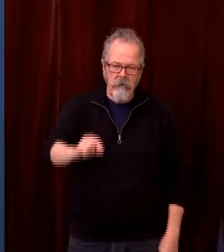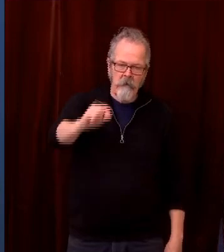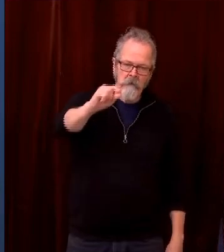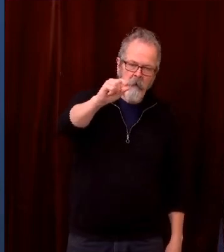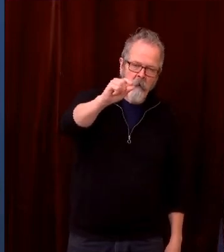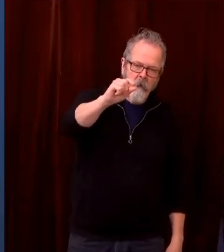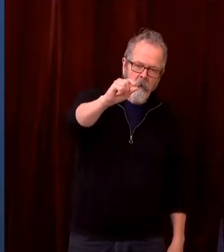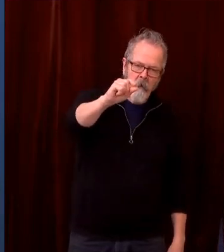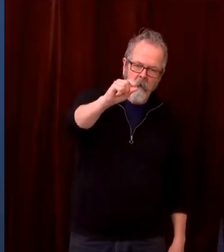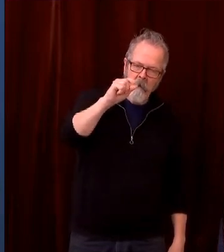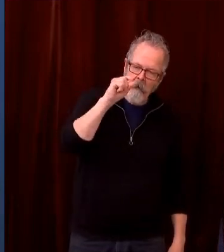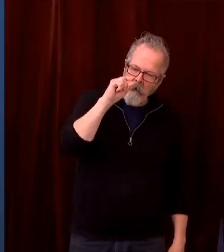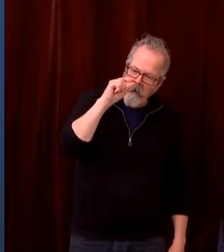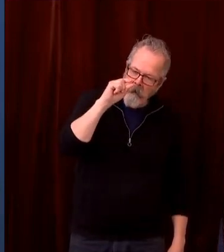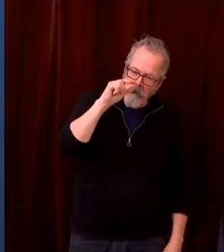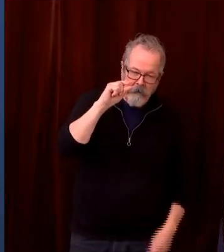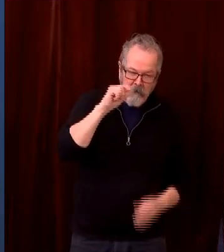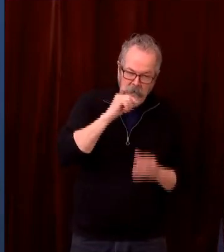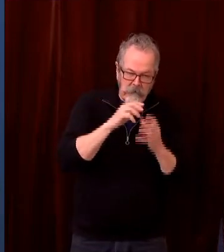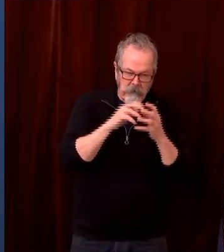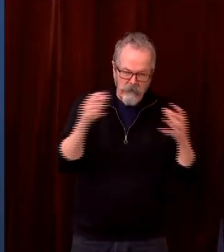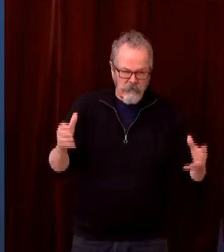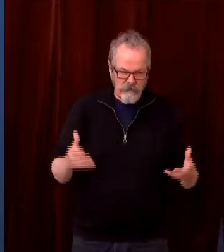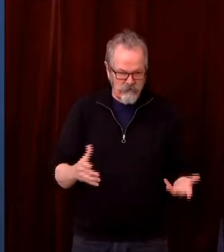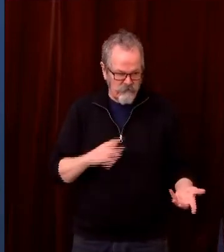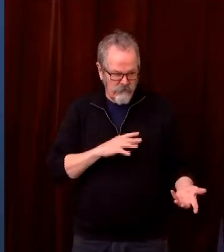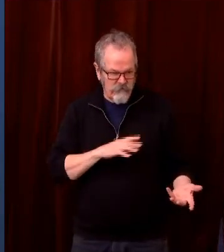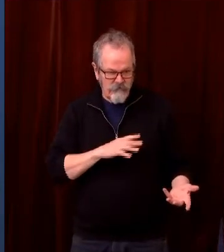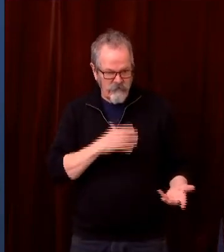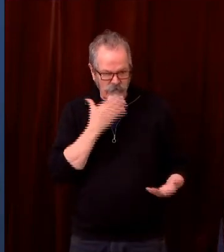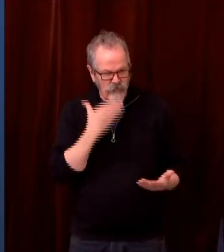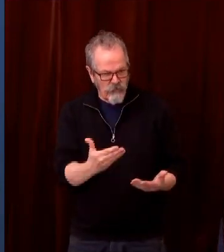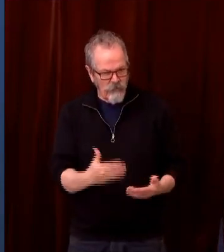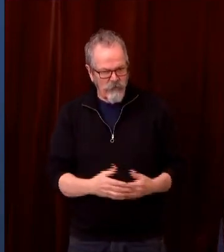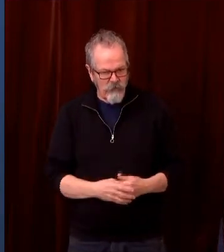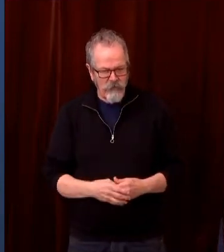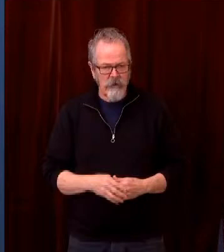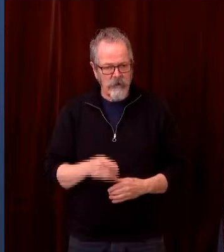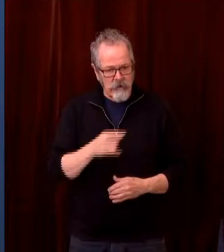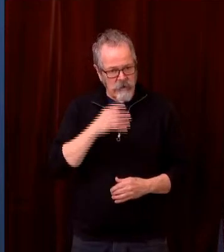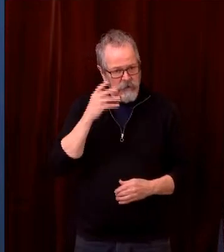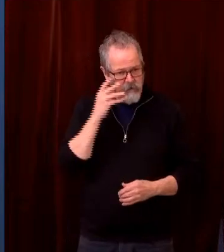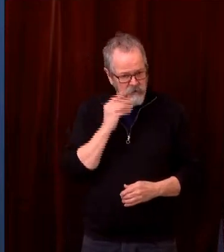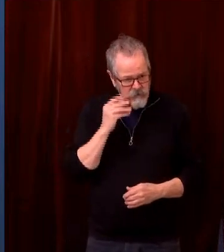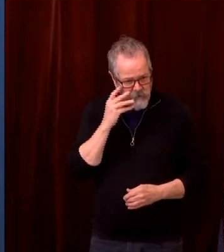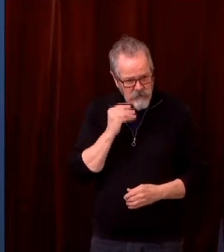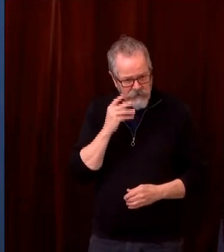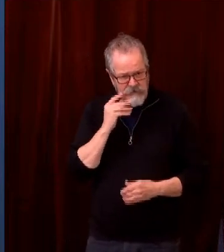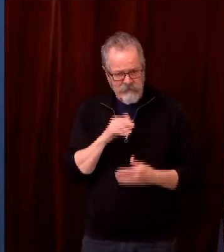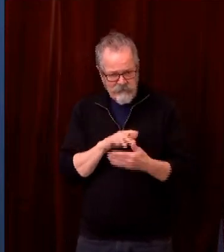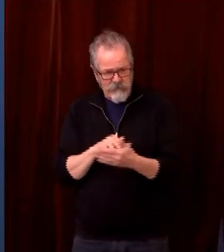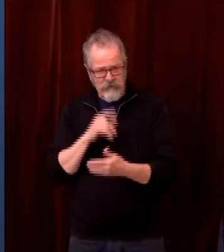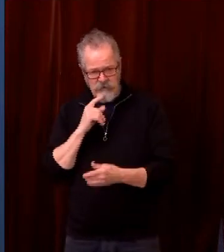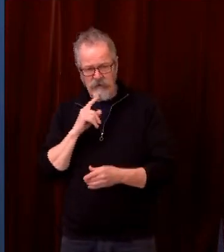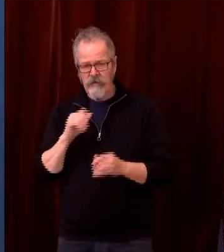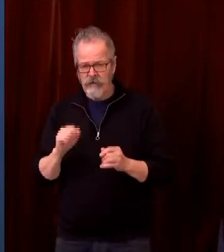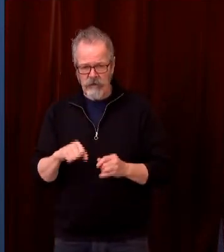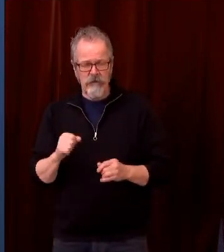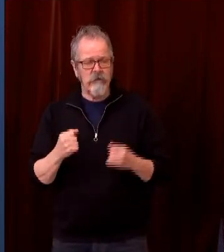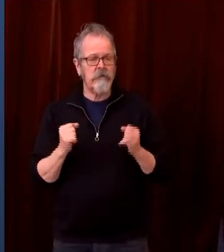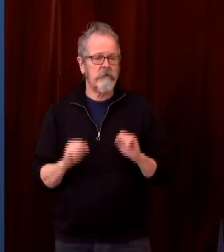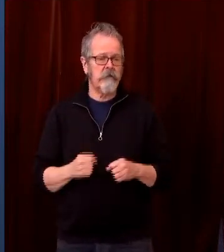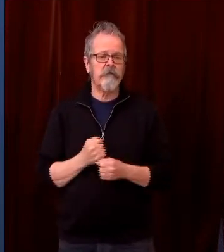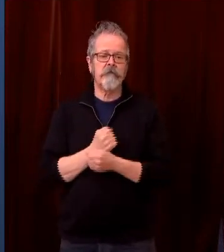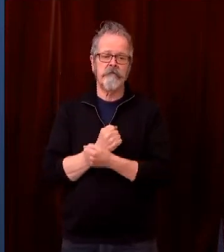up by our experience. Because our experience has shown you can operate a school safely. We're doing it all over the state of